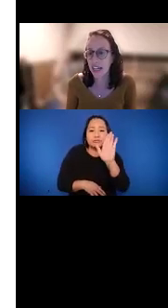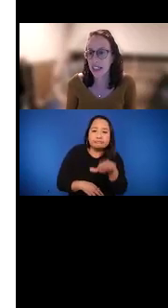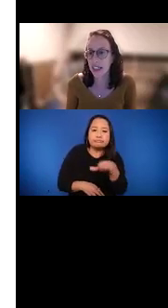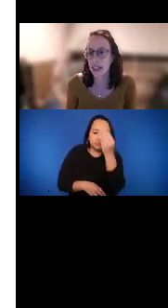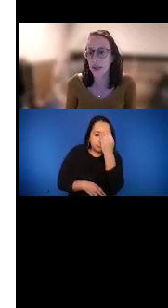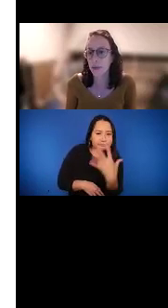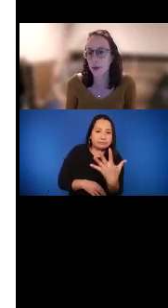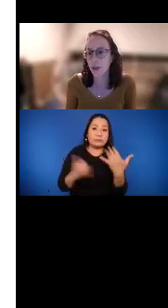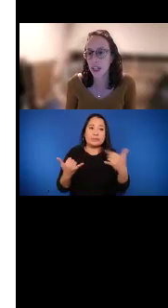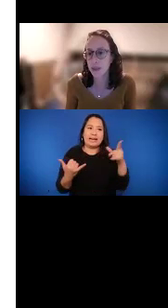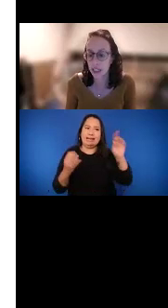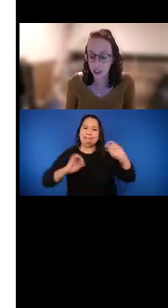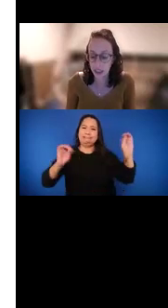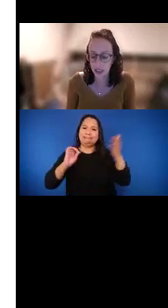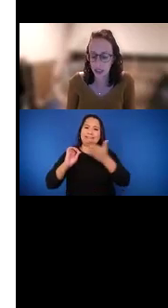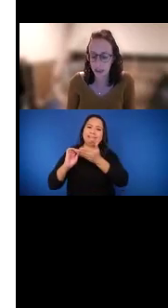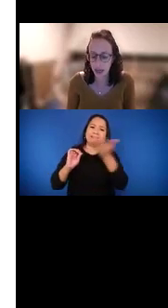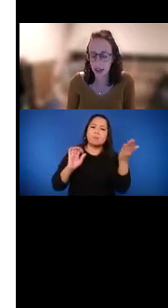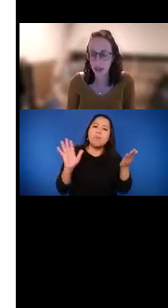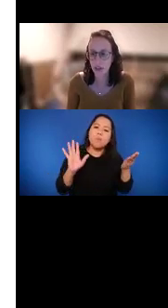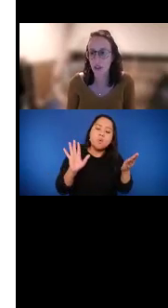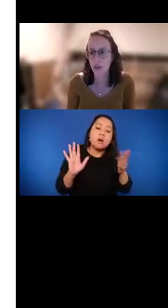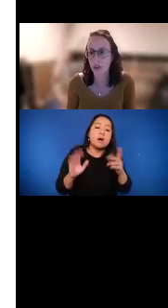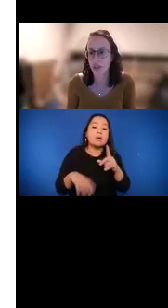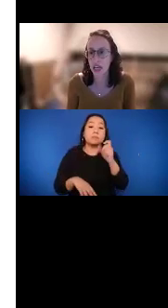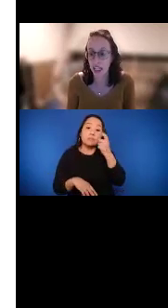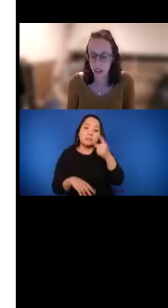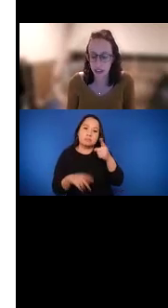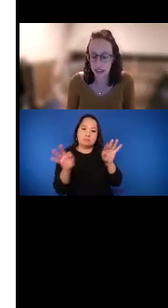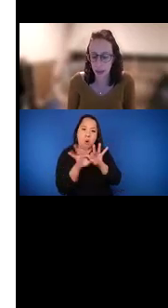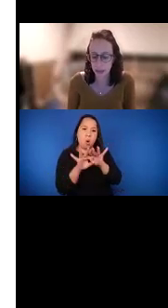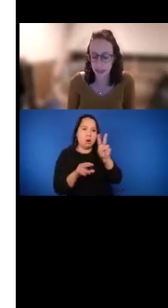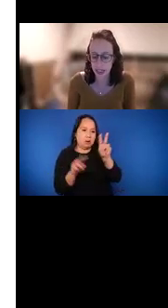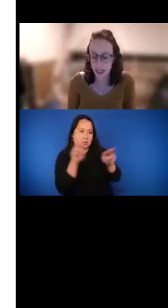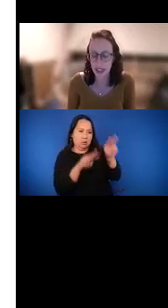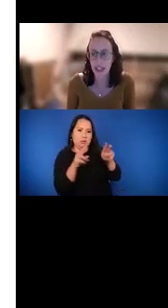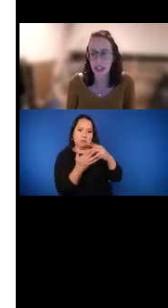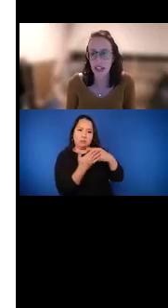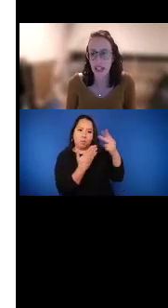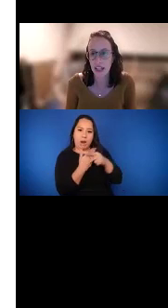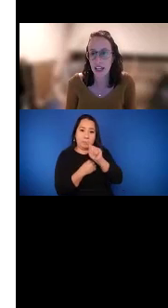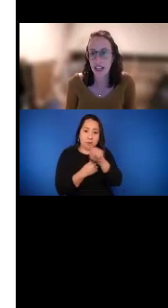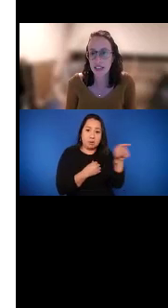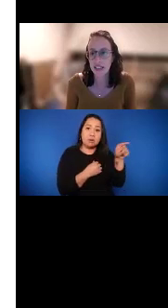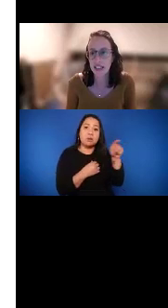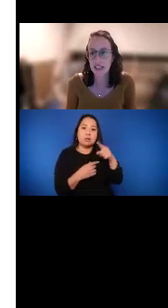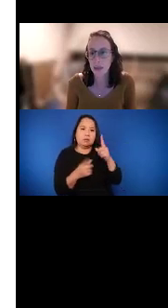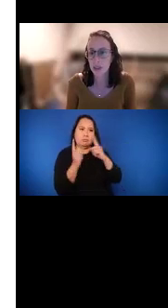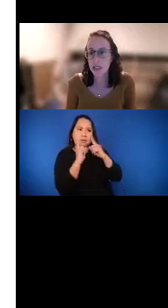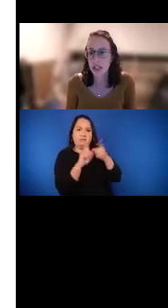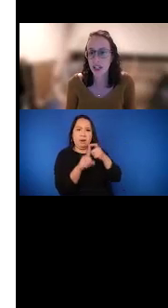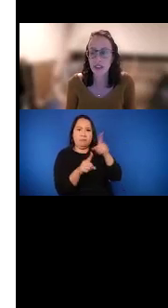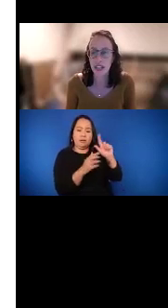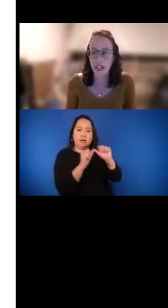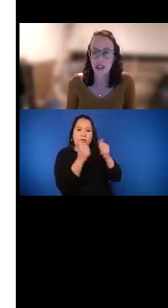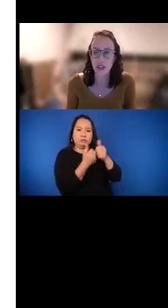vet any programs that you're hearing about through the agency website. And these